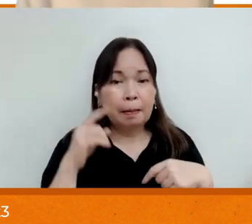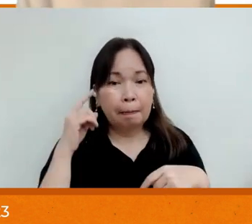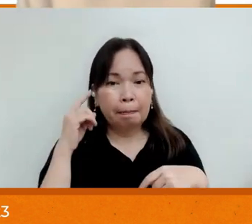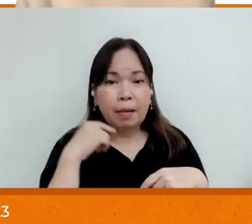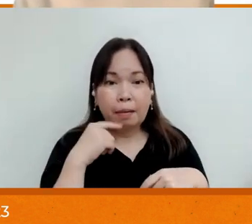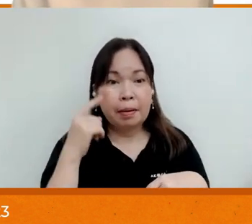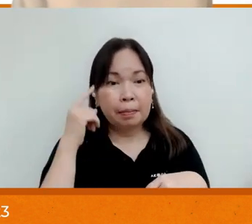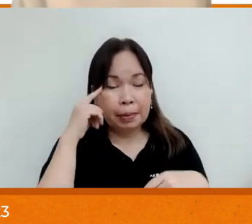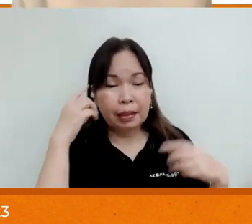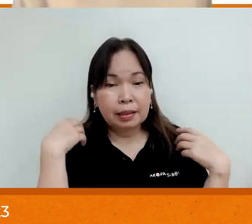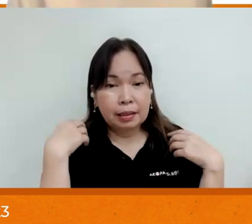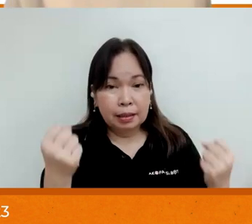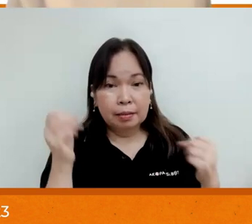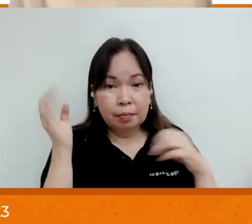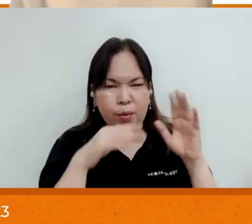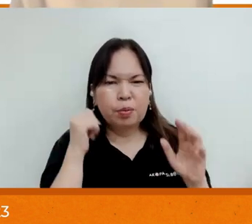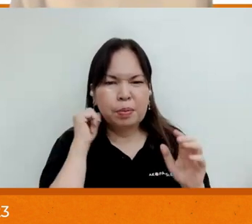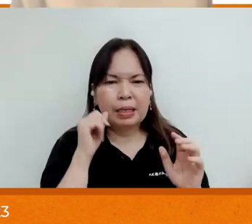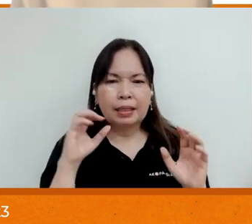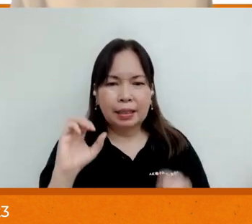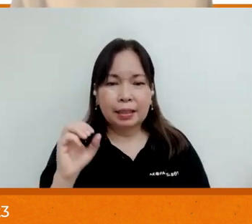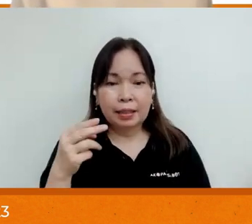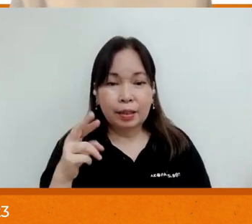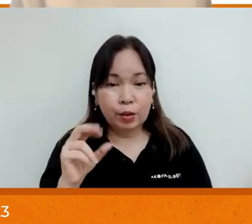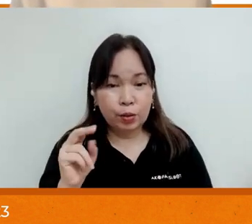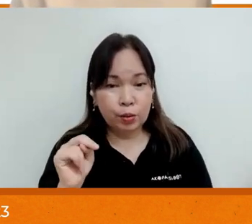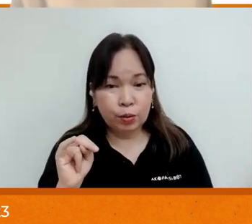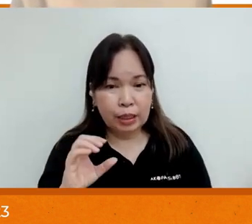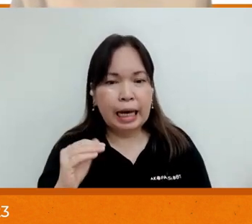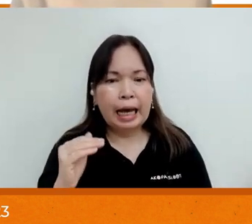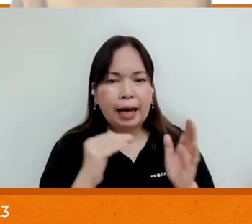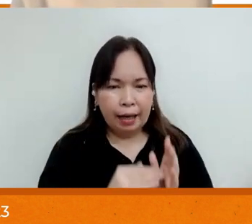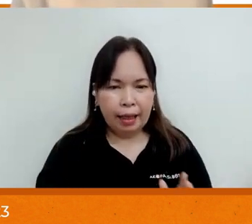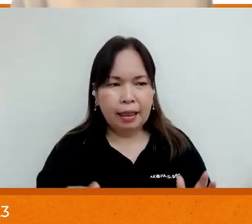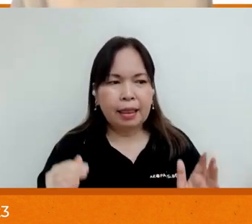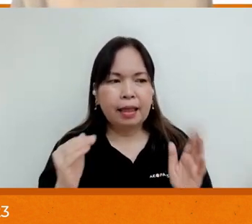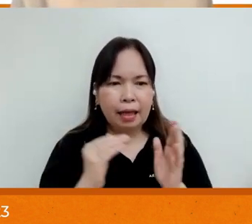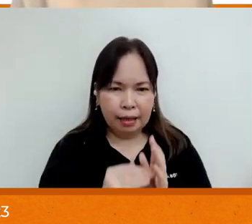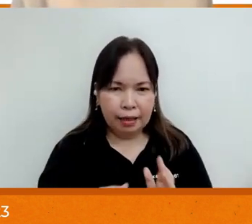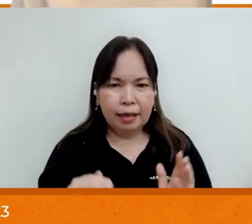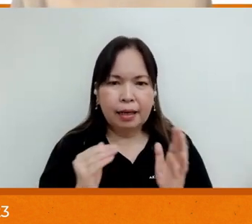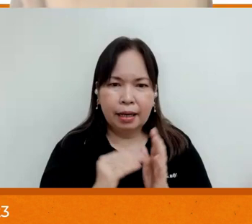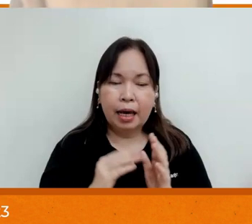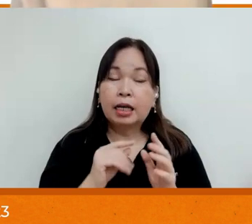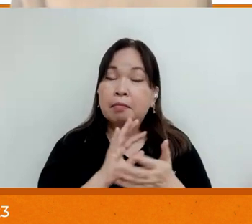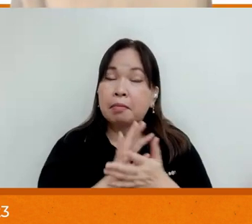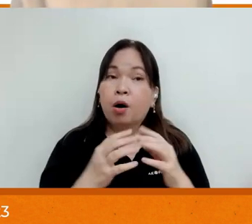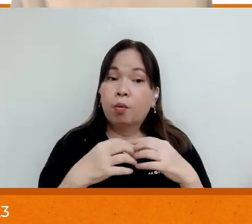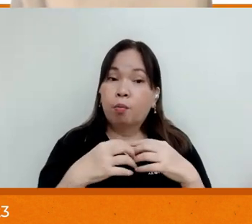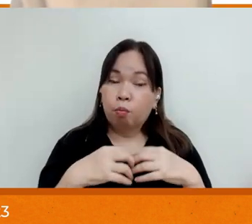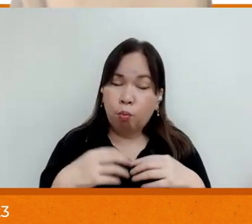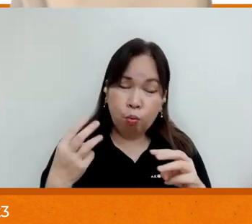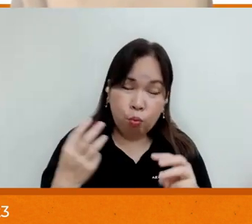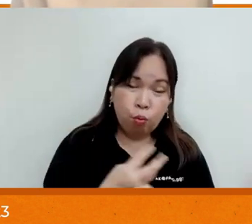chronic. No? Yung debilitating, it depends, it varies, right? Kasi iba-iba naman